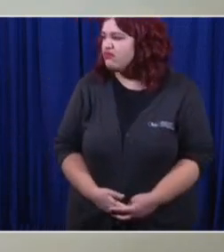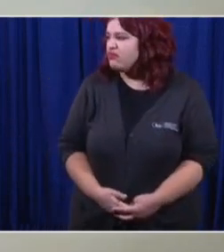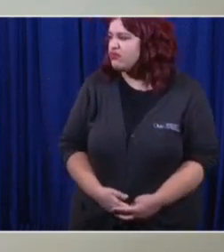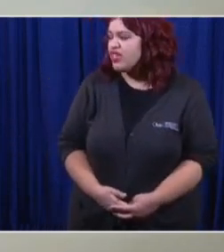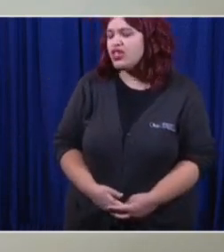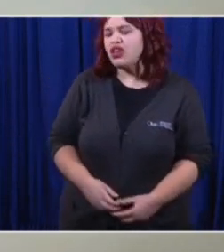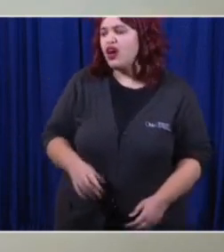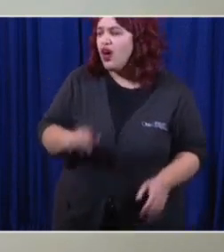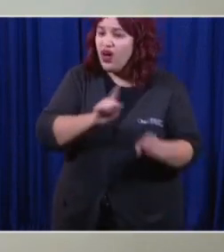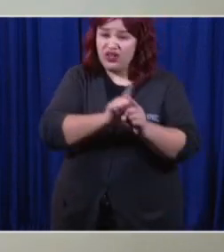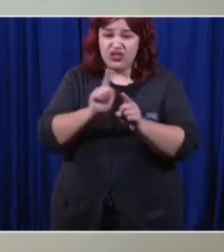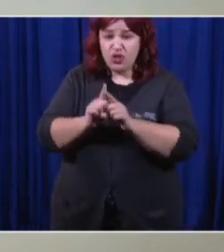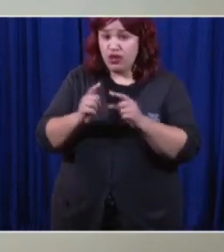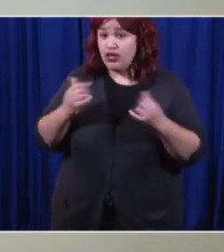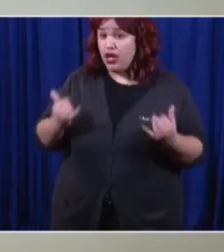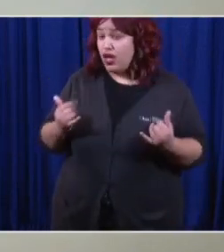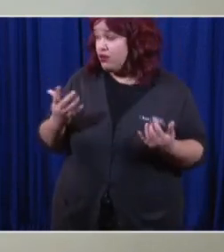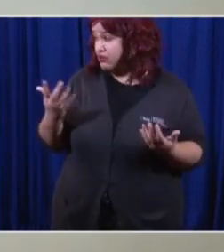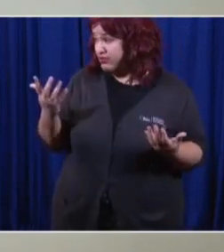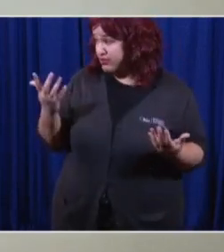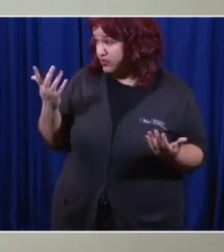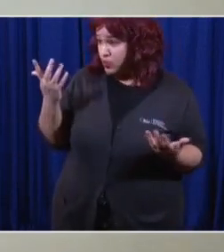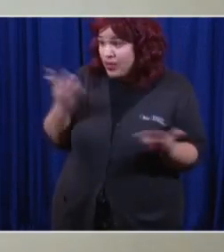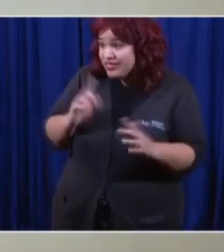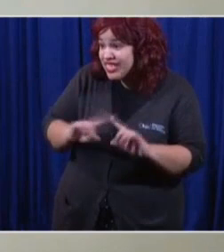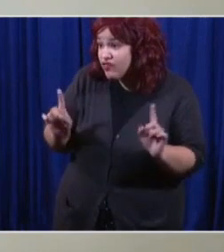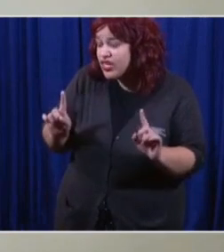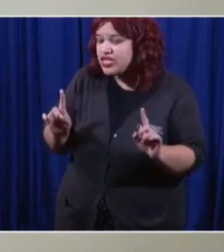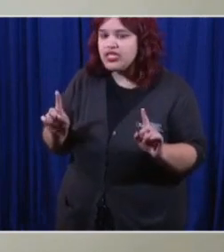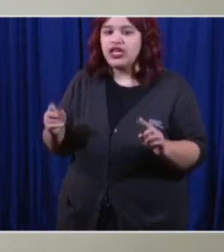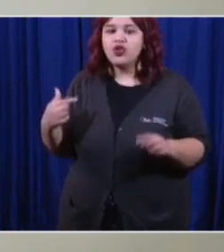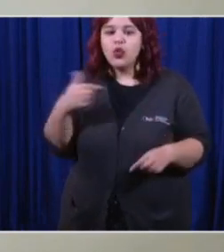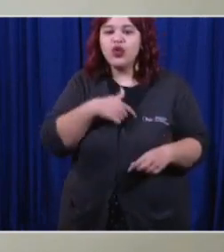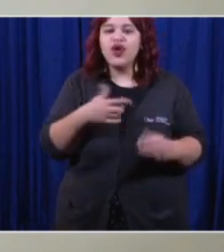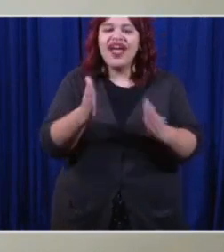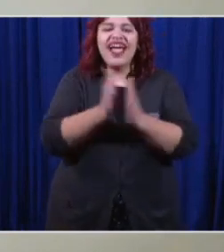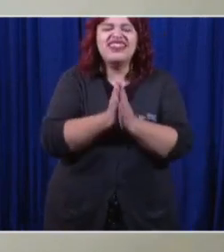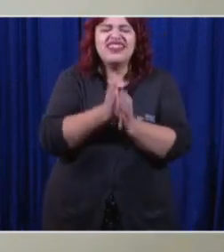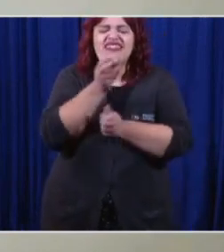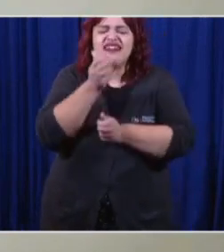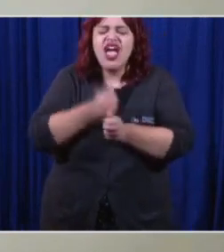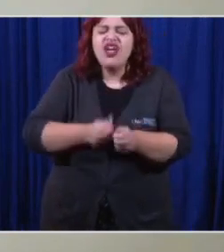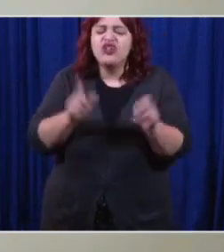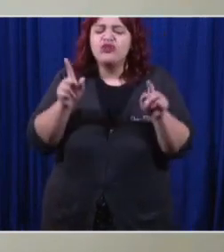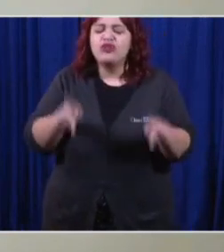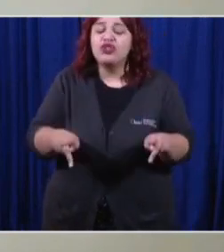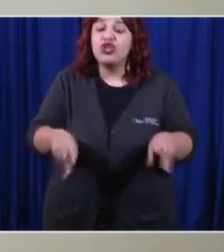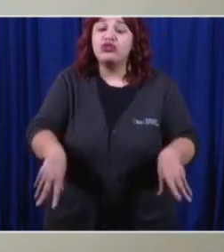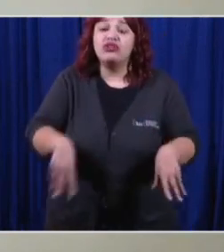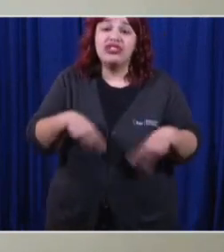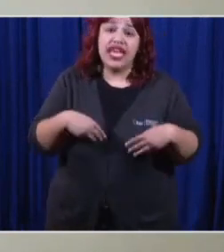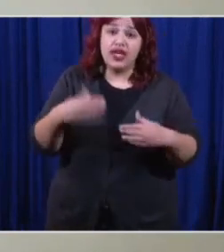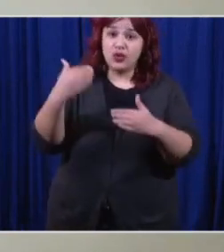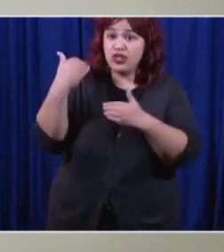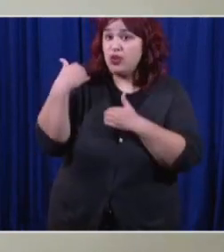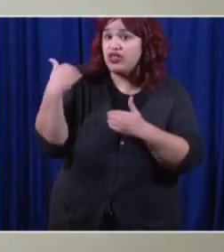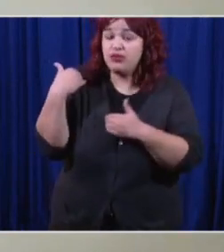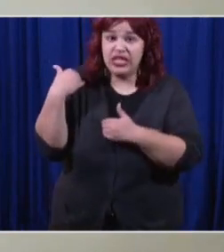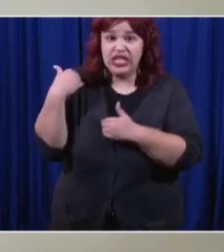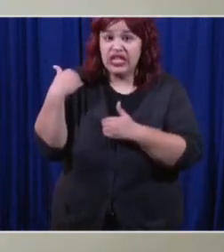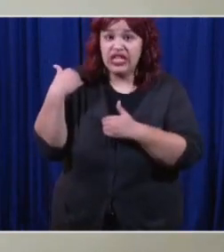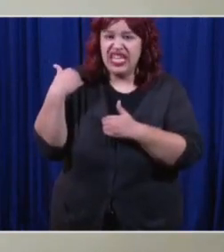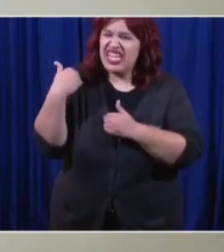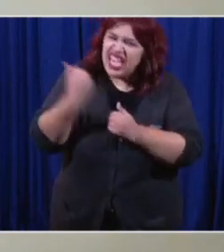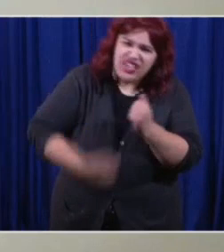every level in the community to take responsibility, whether or not it's in a business leader, your own social work, wherever